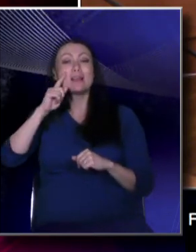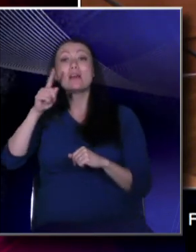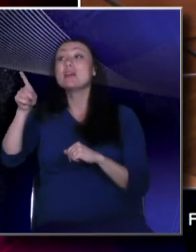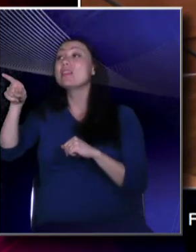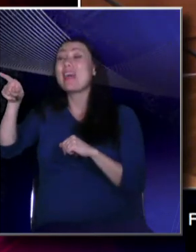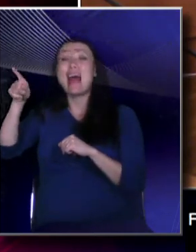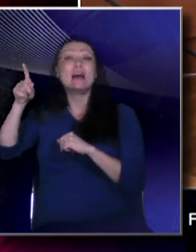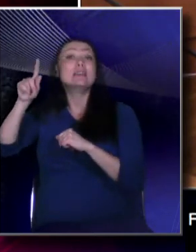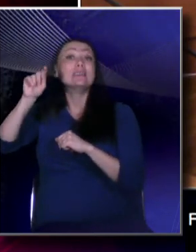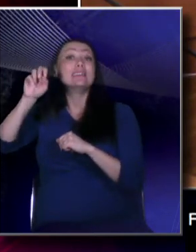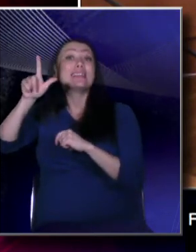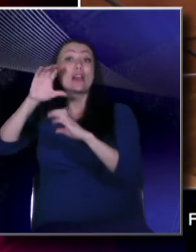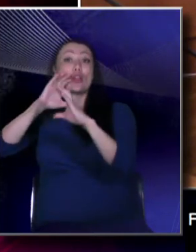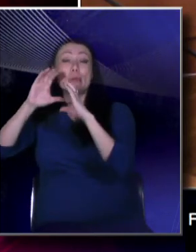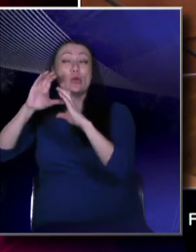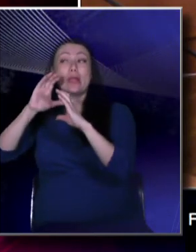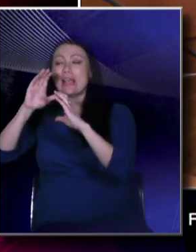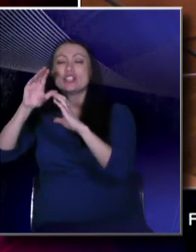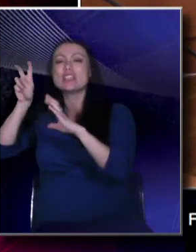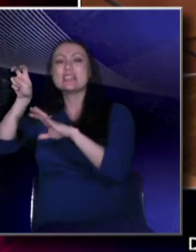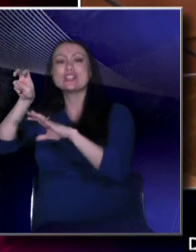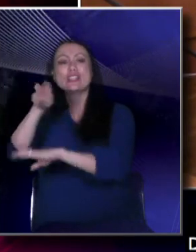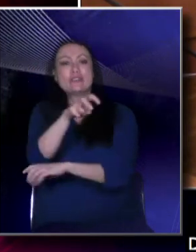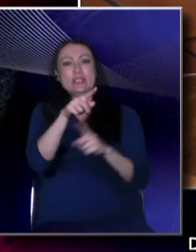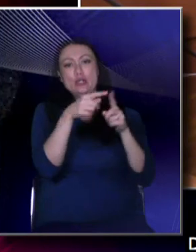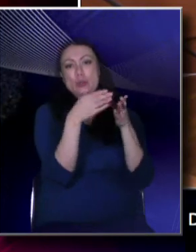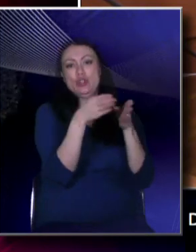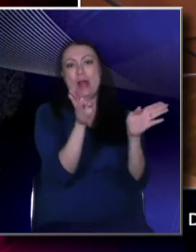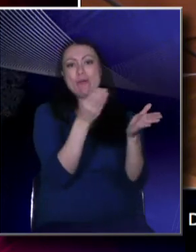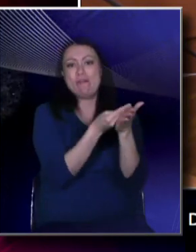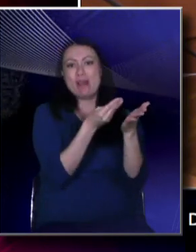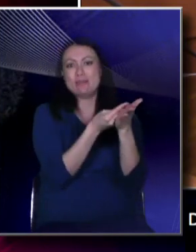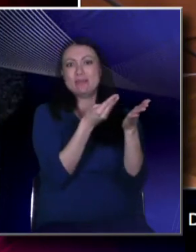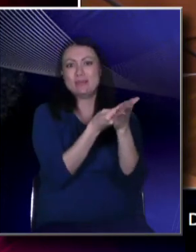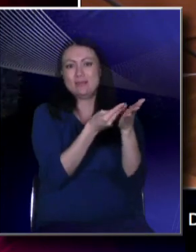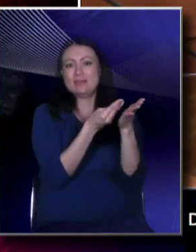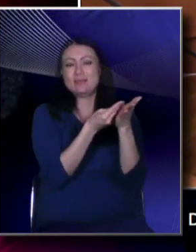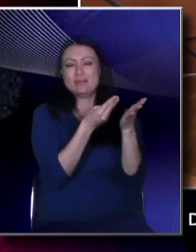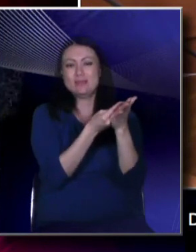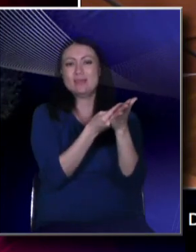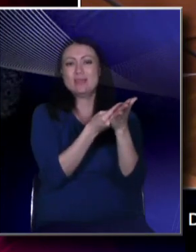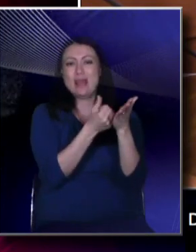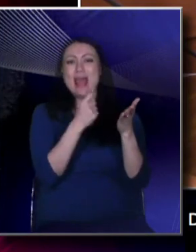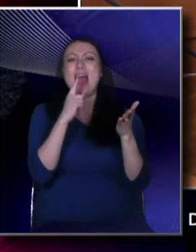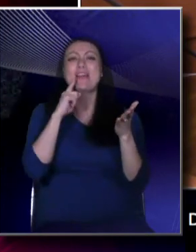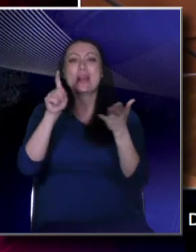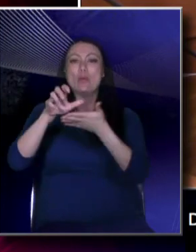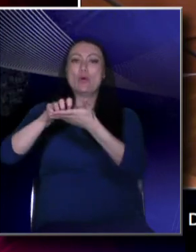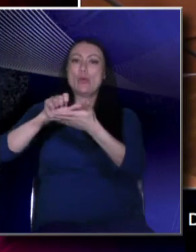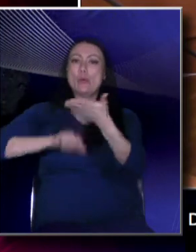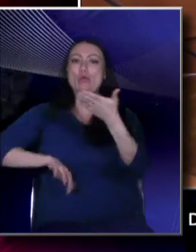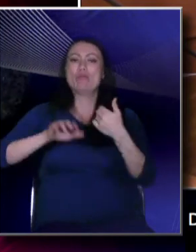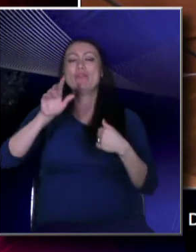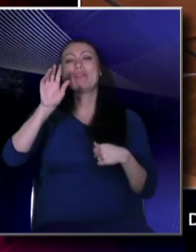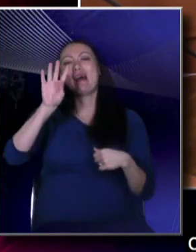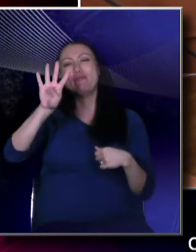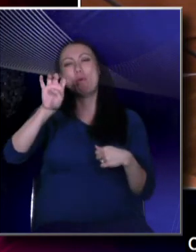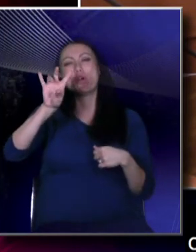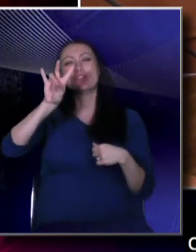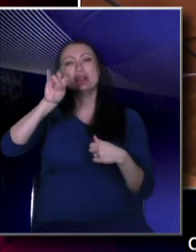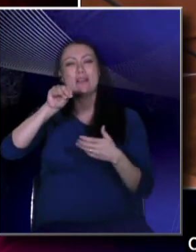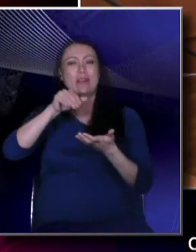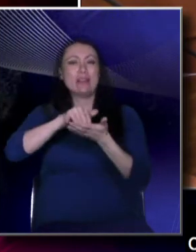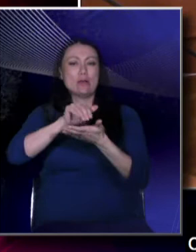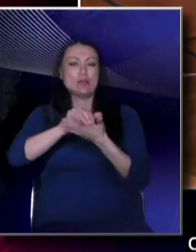fund, the $1.6 million, to the general fund, and removes the one-time funding of the